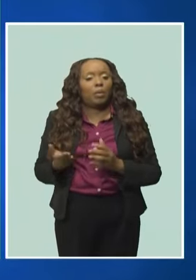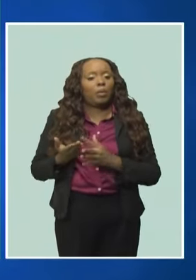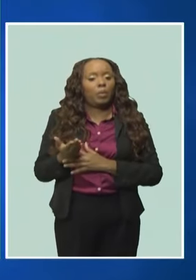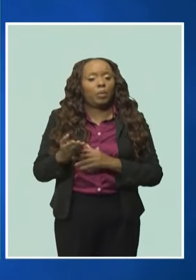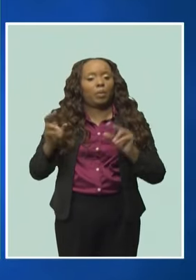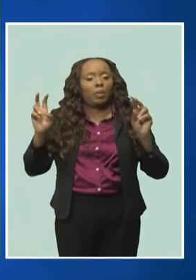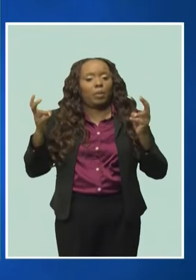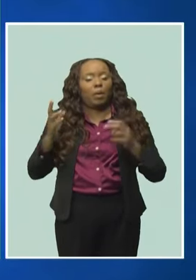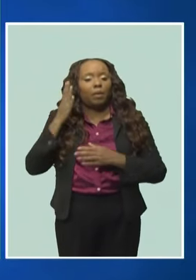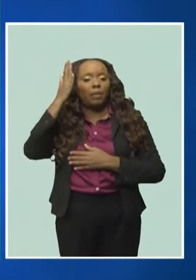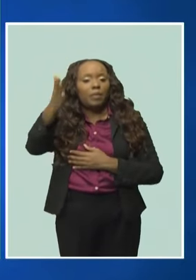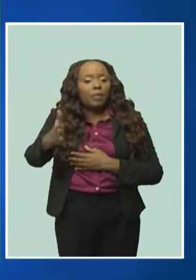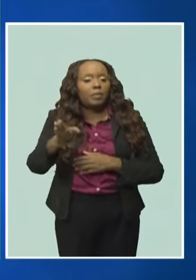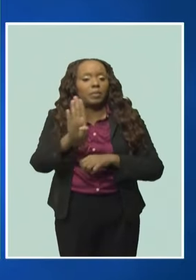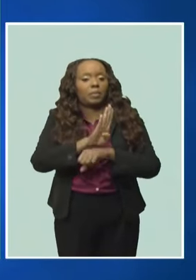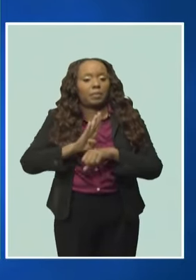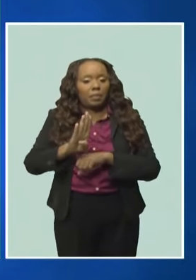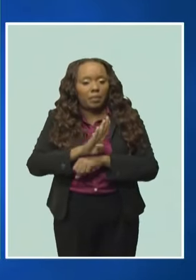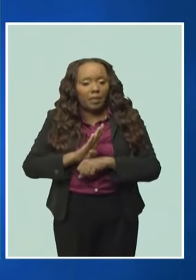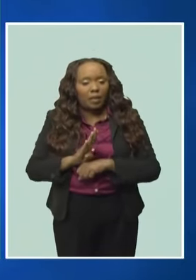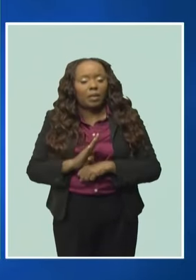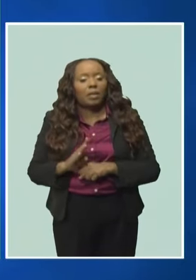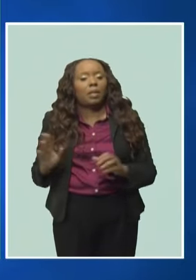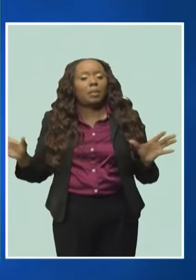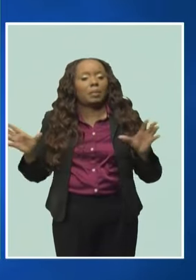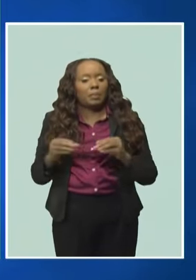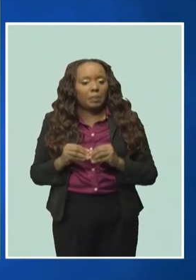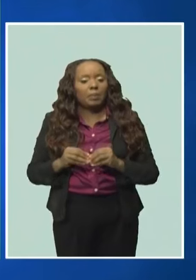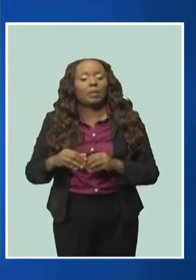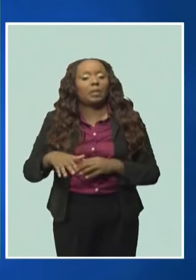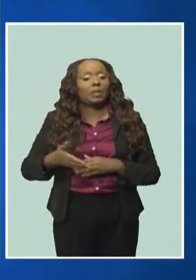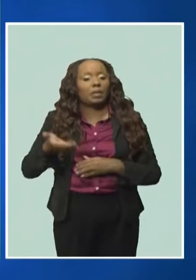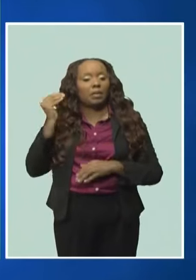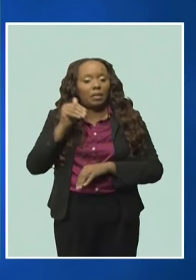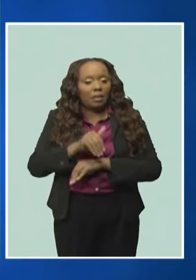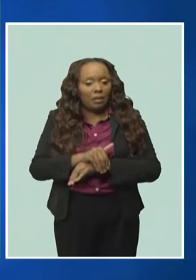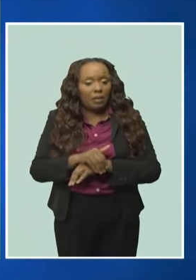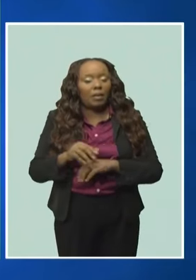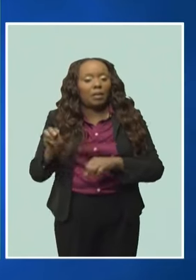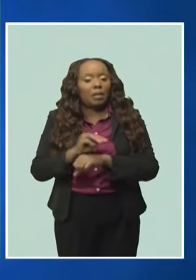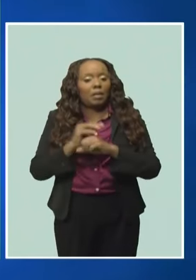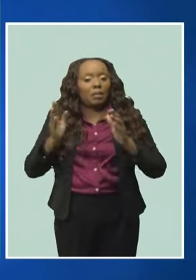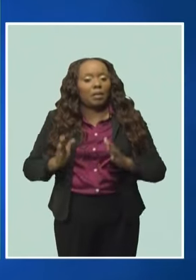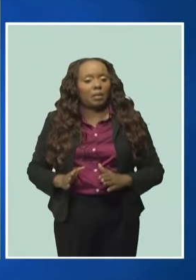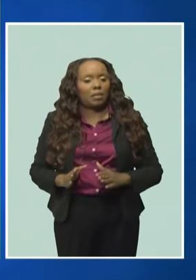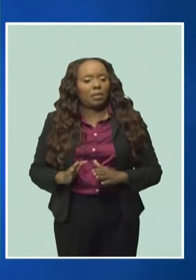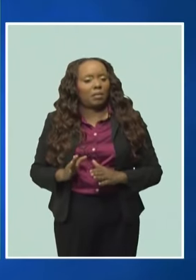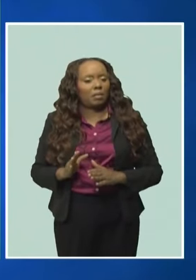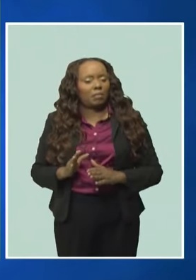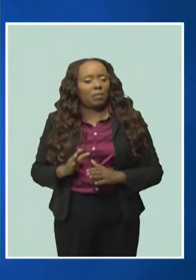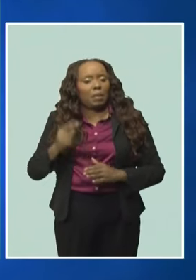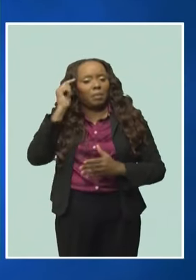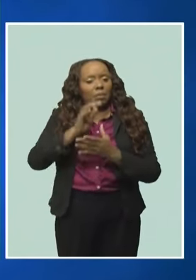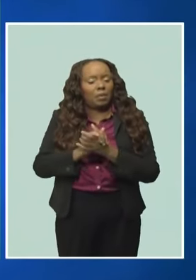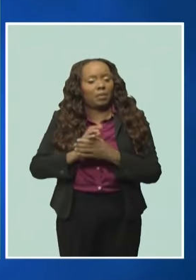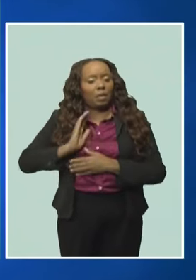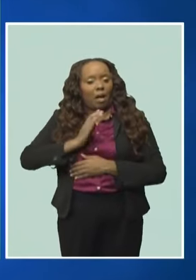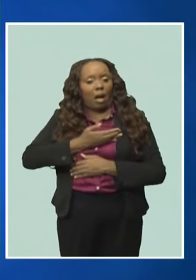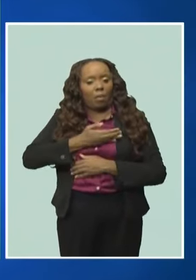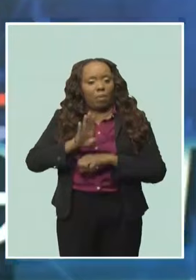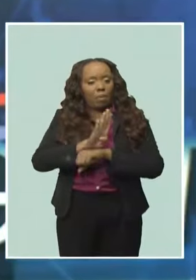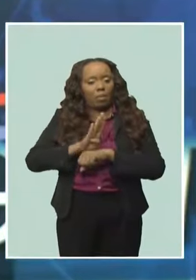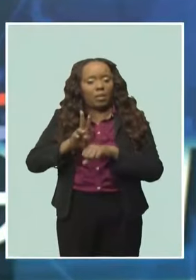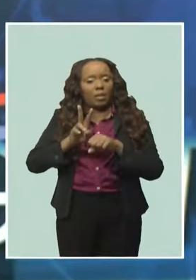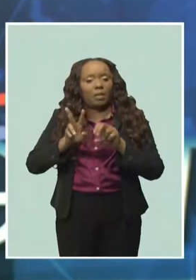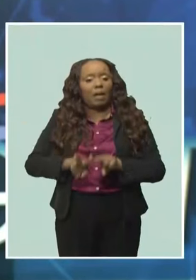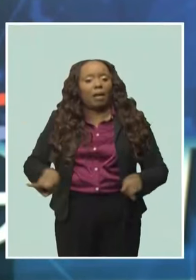Barbados at its Innovation Ignite seminar series last evening at the Walled Garden Theatre. The minister believes that Barbadian values